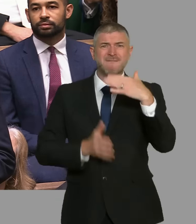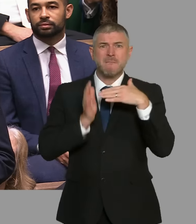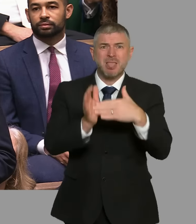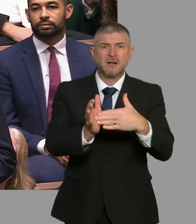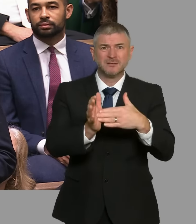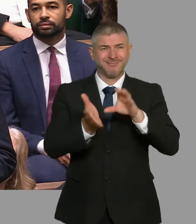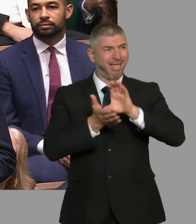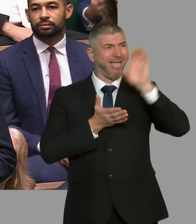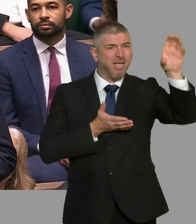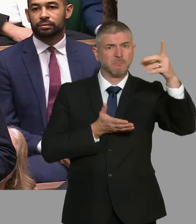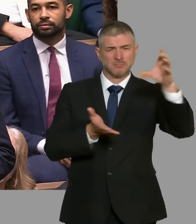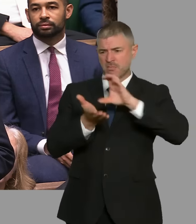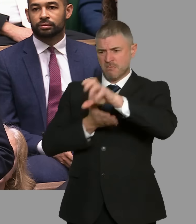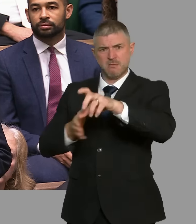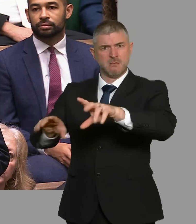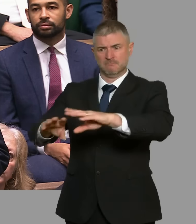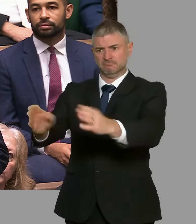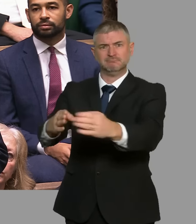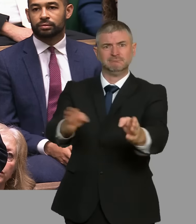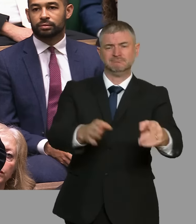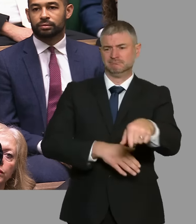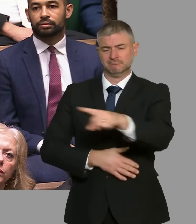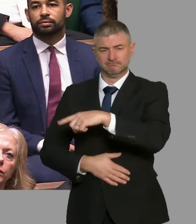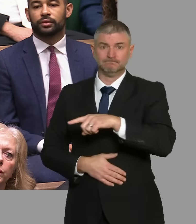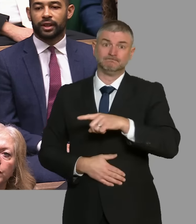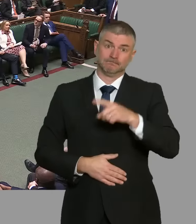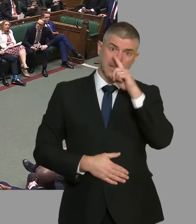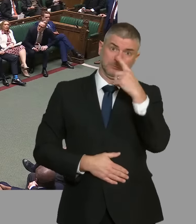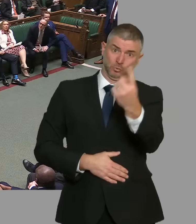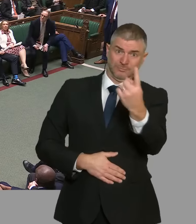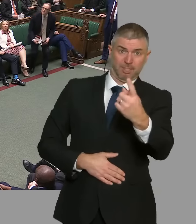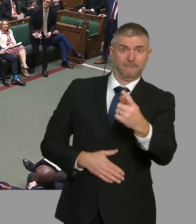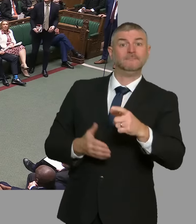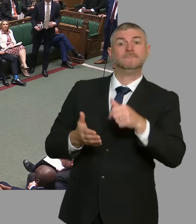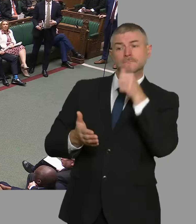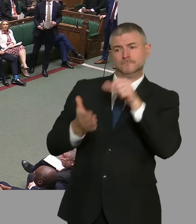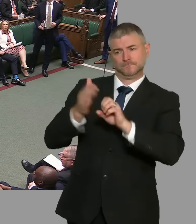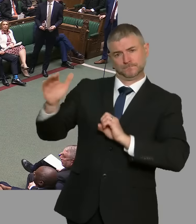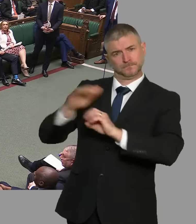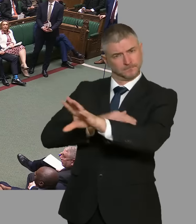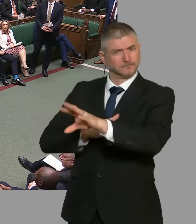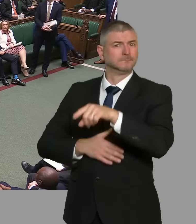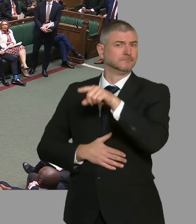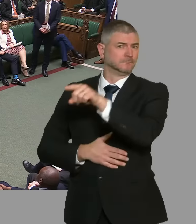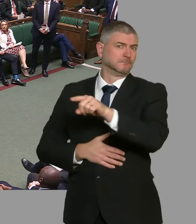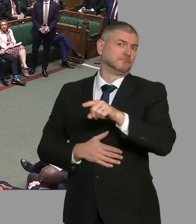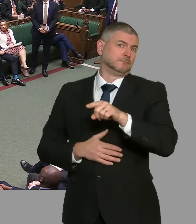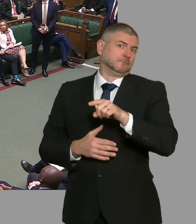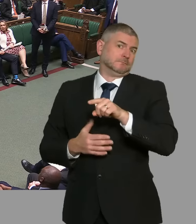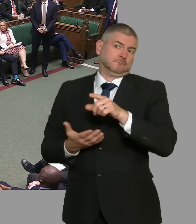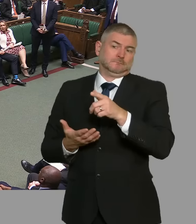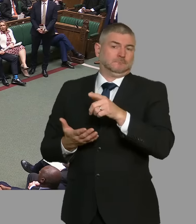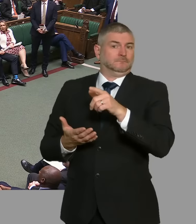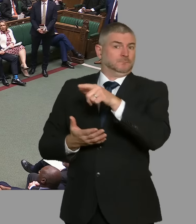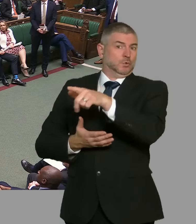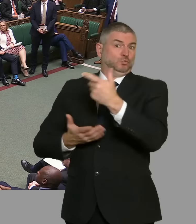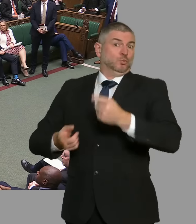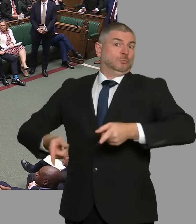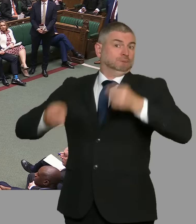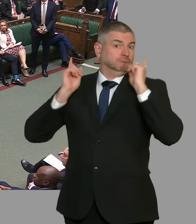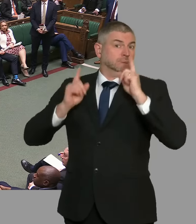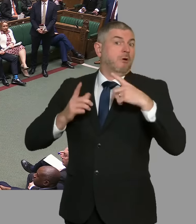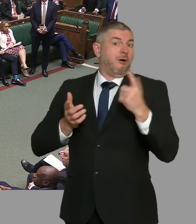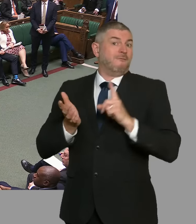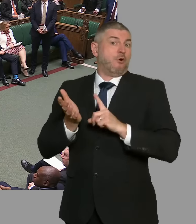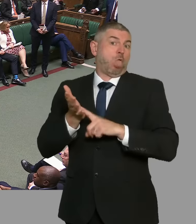Lloyds Bank and ask them to keep that last branch in Pontedower open? Well, I'm grateful to him for raising that, and I'll look at the particular example that